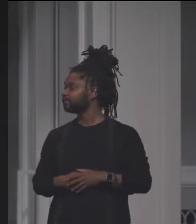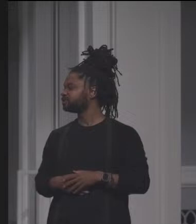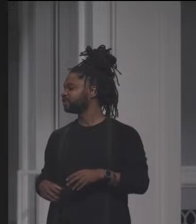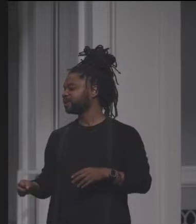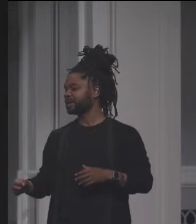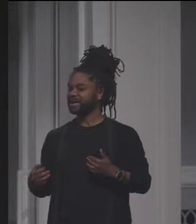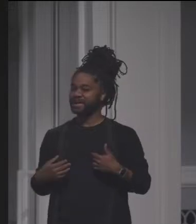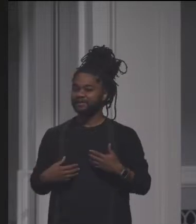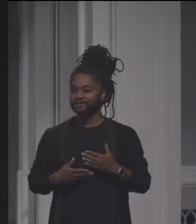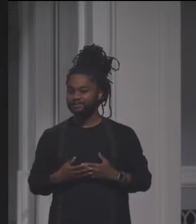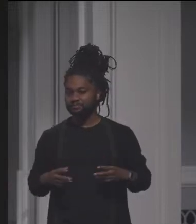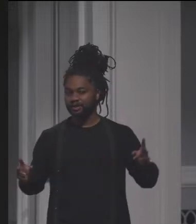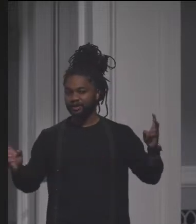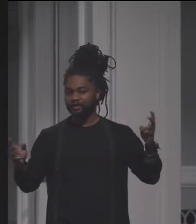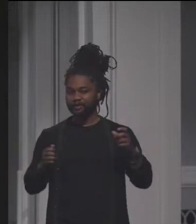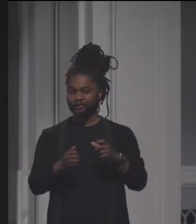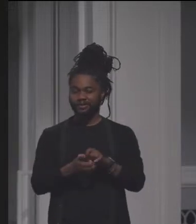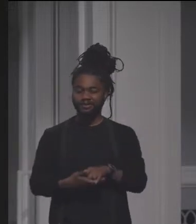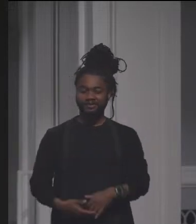with that.